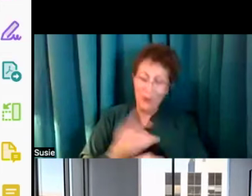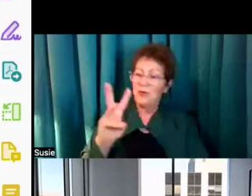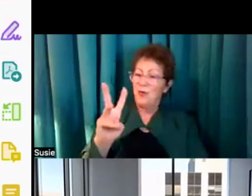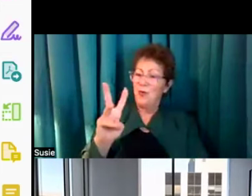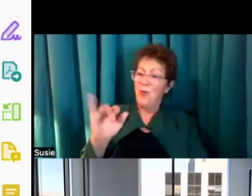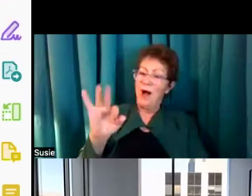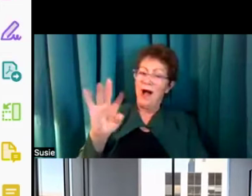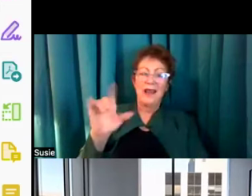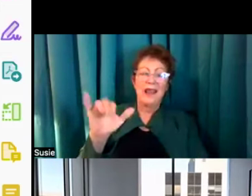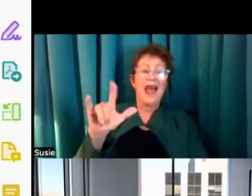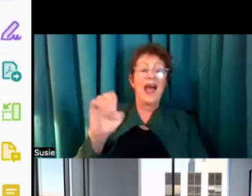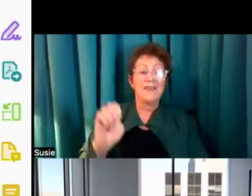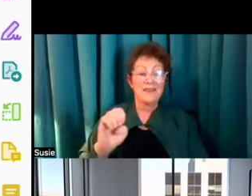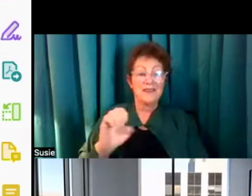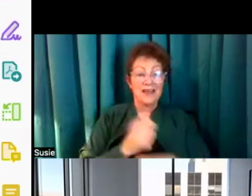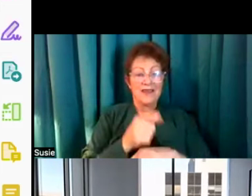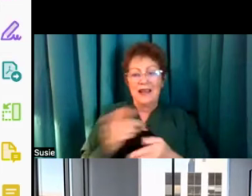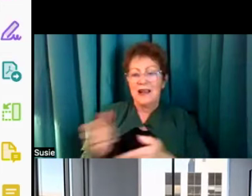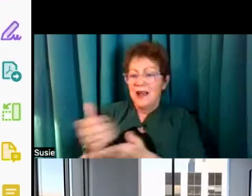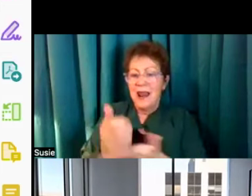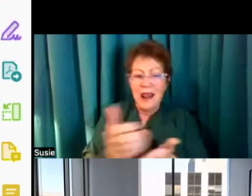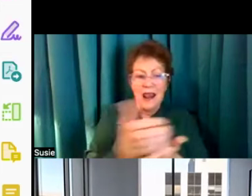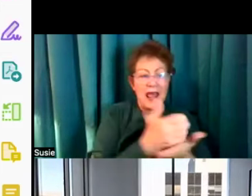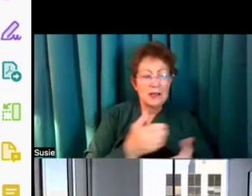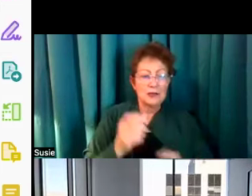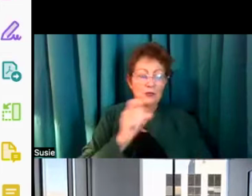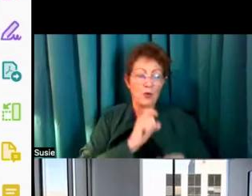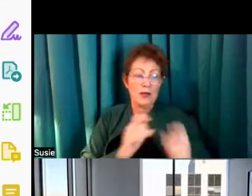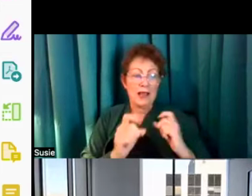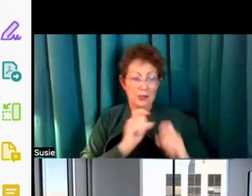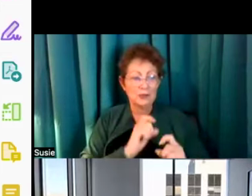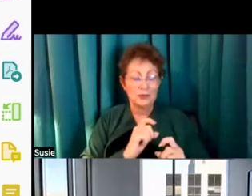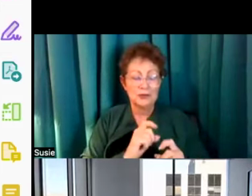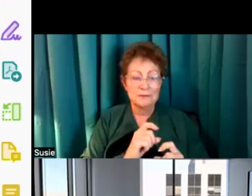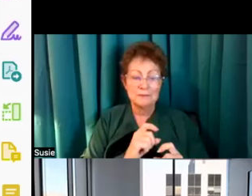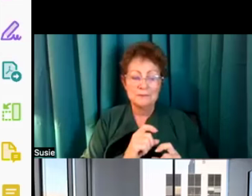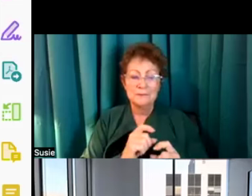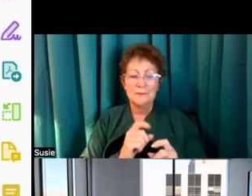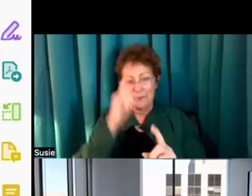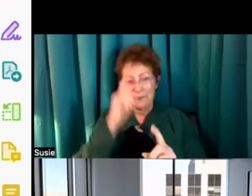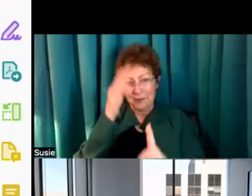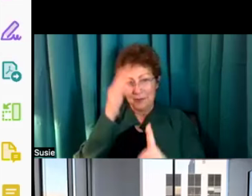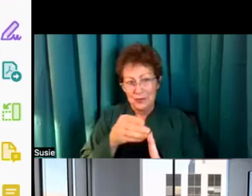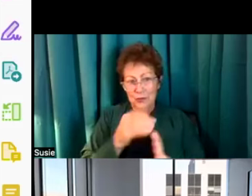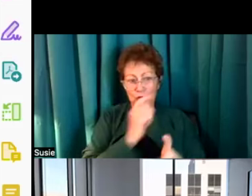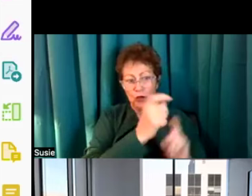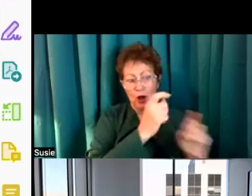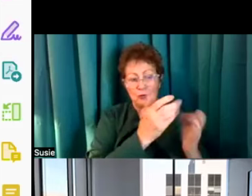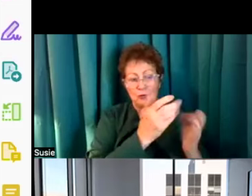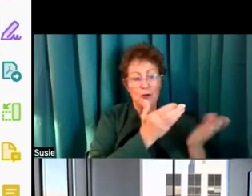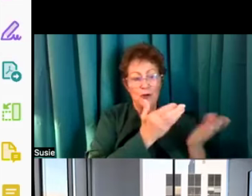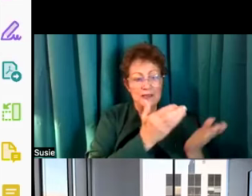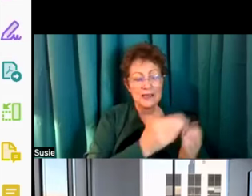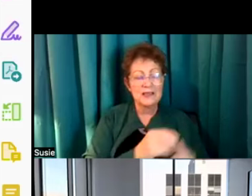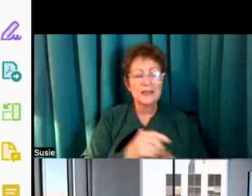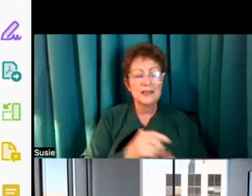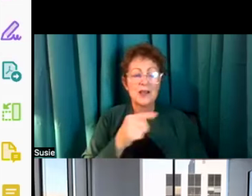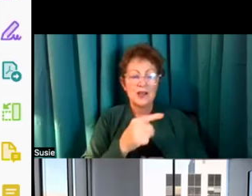anyone that sort of collects donations broadly and then is doing, direct charitable services, is usually